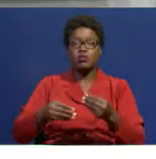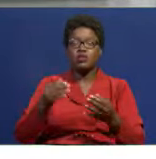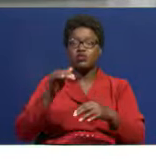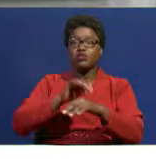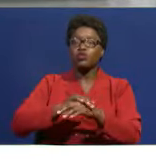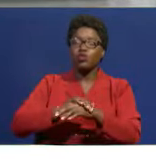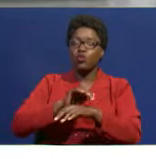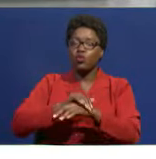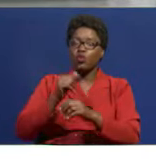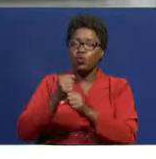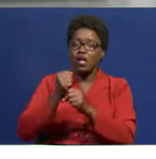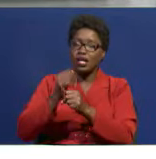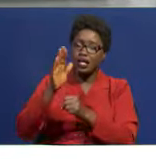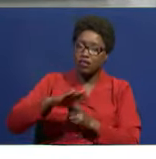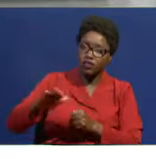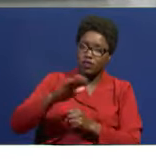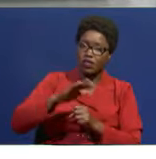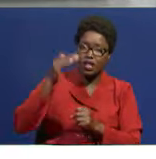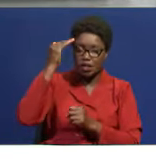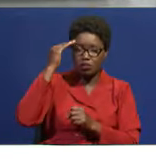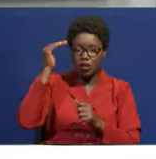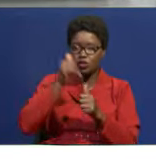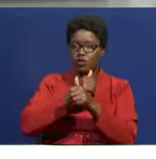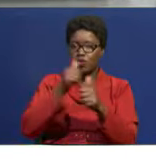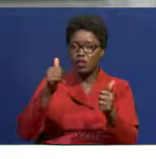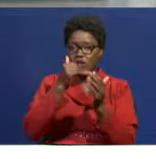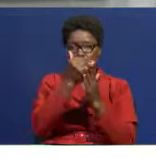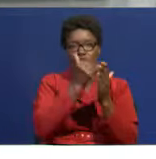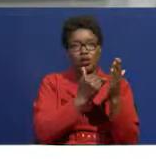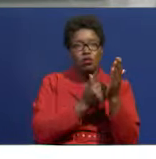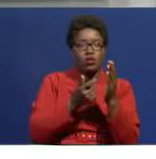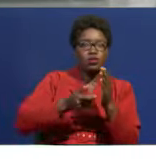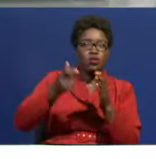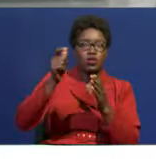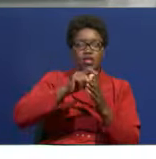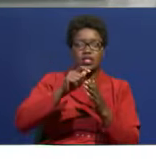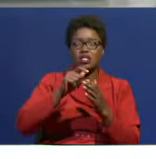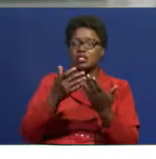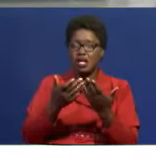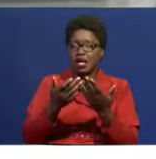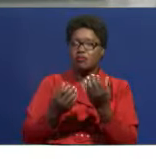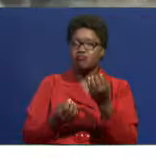conducive working environment and mental wellness programs to increase productivity.